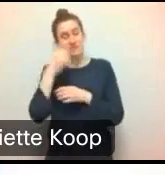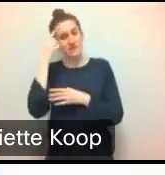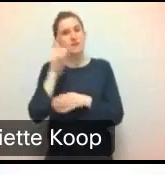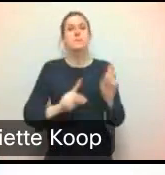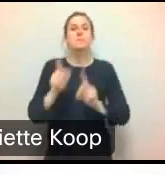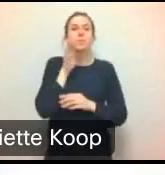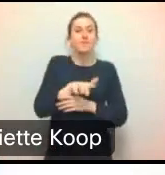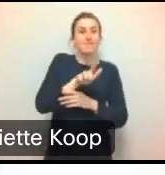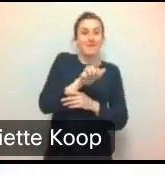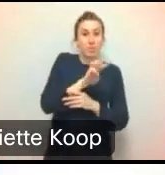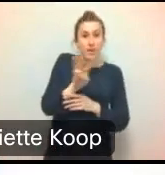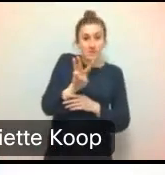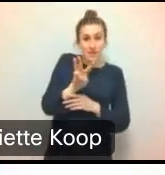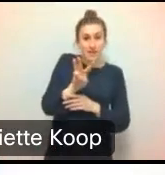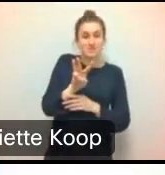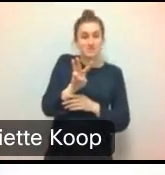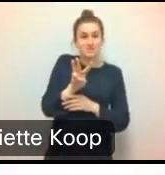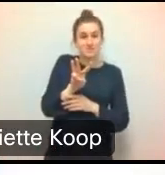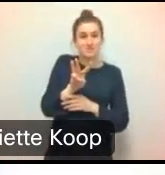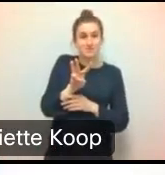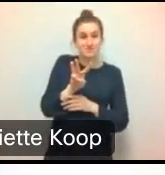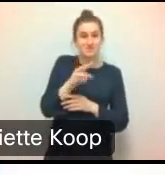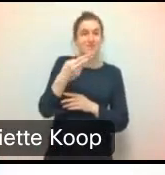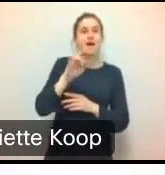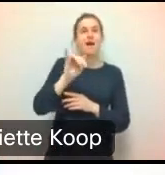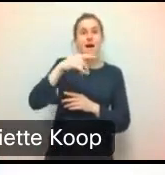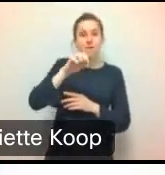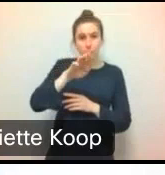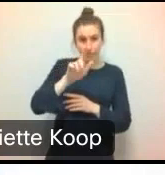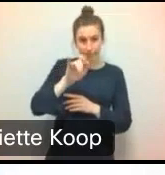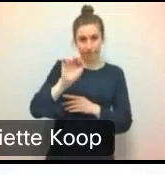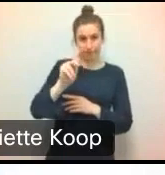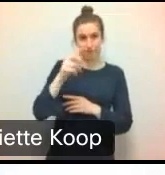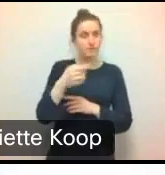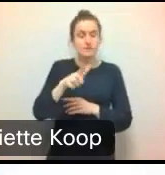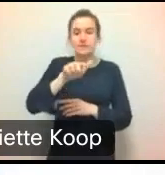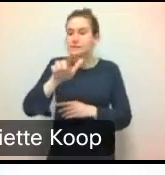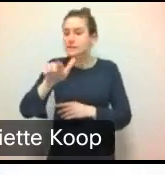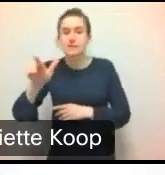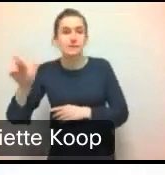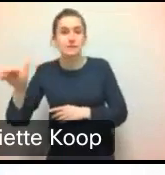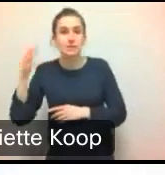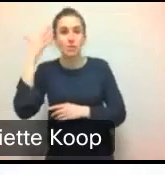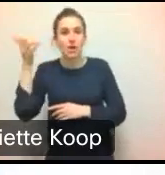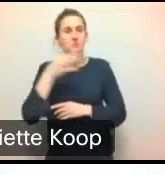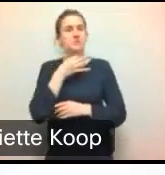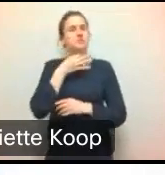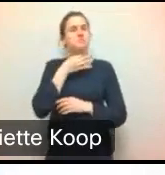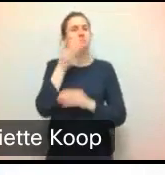we're on a site that we're evaluating. We tend to click on the hyperlinks, like all the hyperlinks, because we want to know where this information comes